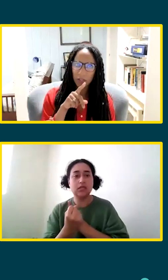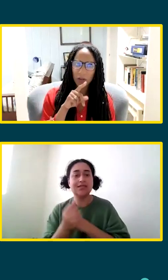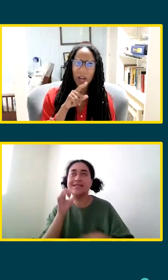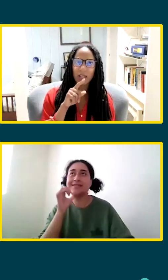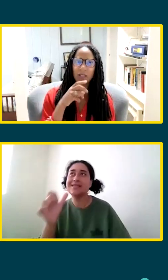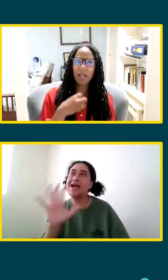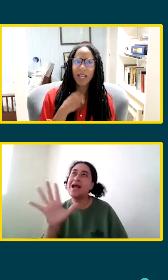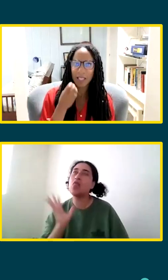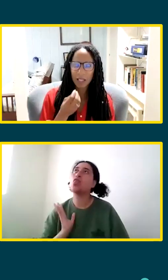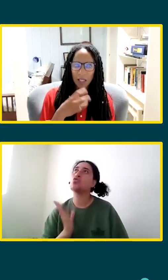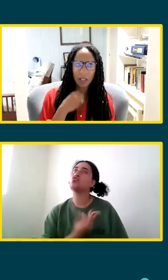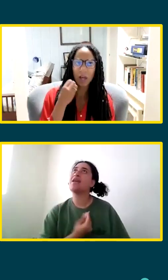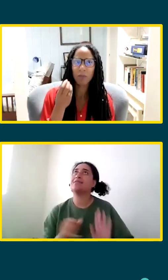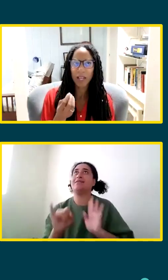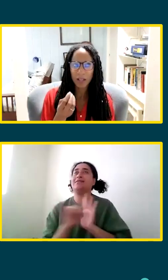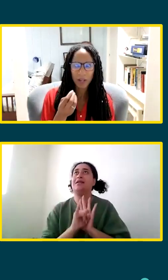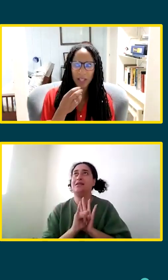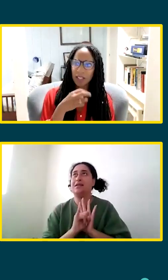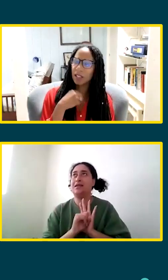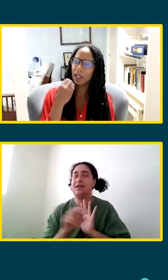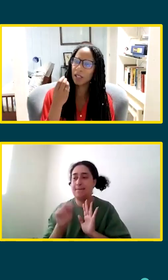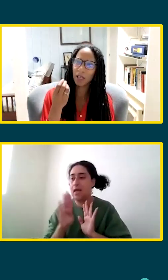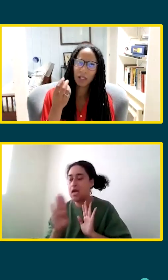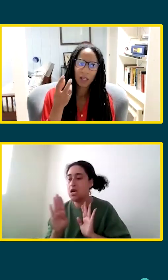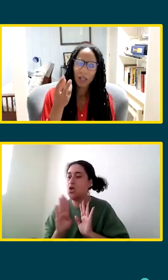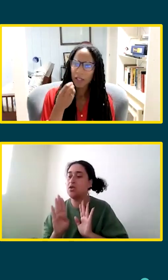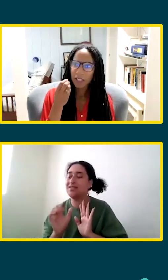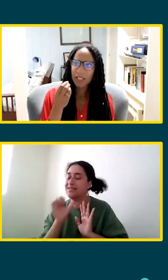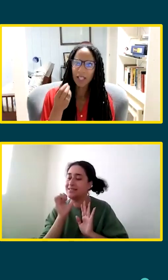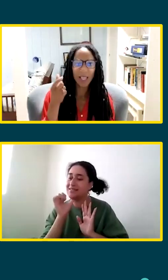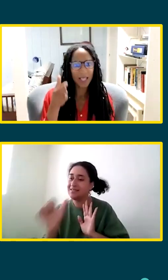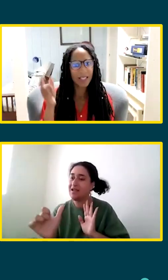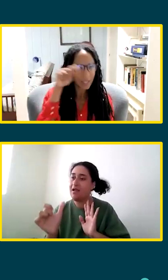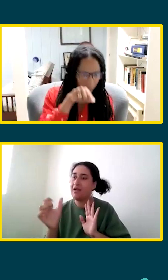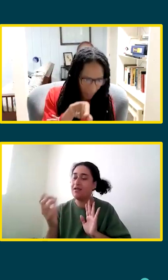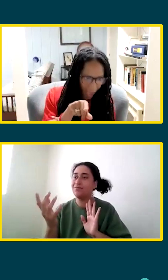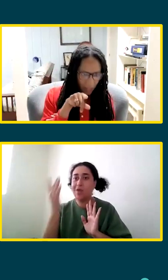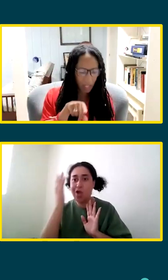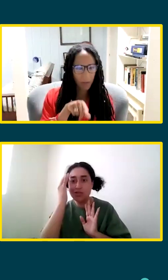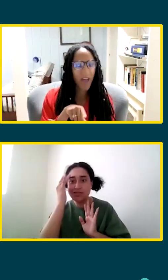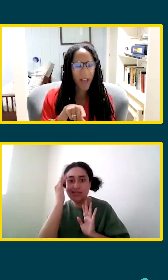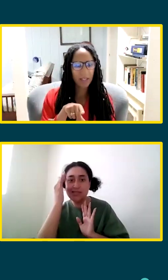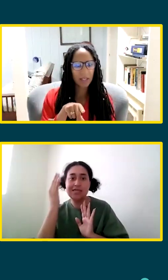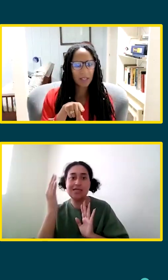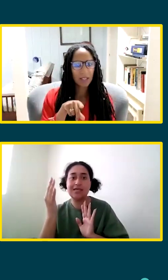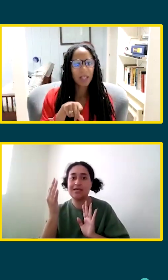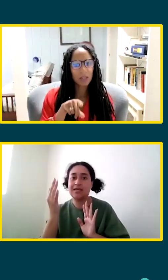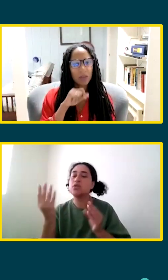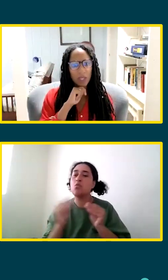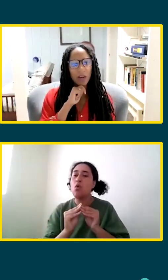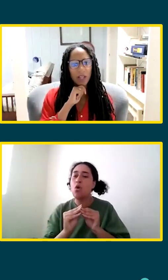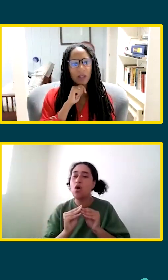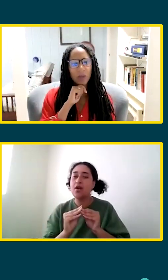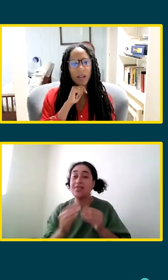not the trans identity, the non-binary identity, the autistic. It is that, in fact, that is